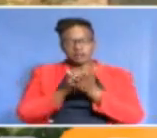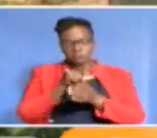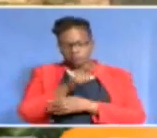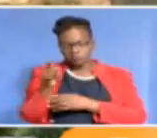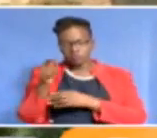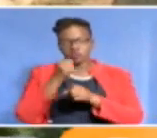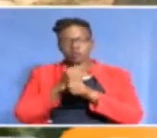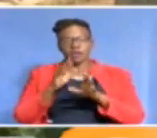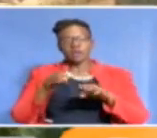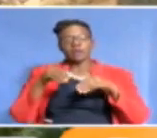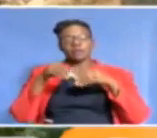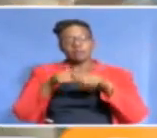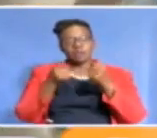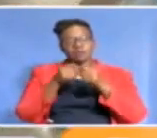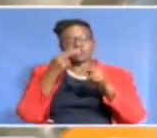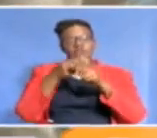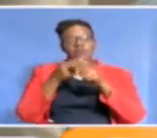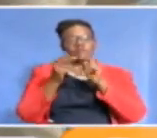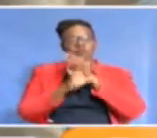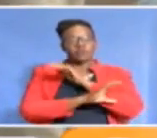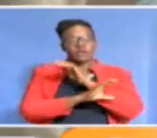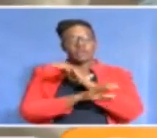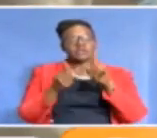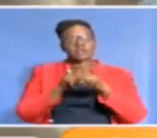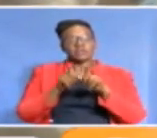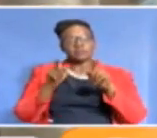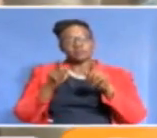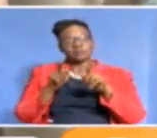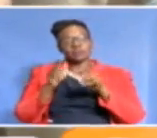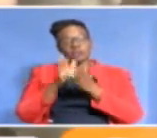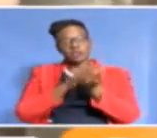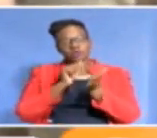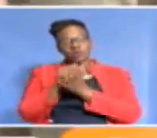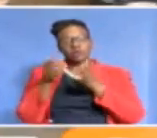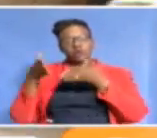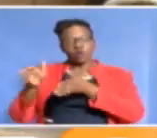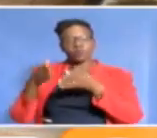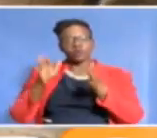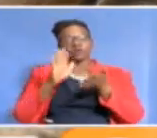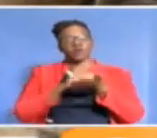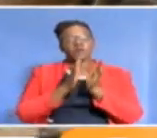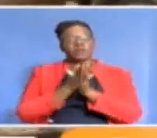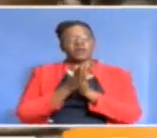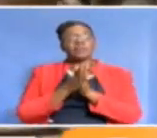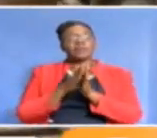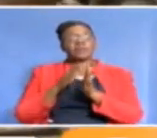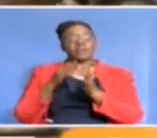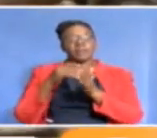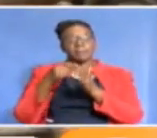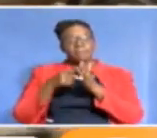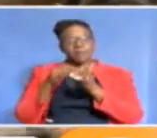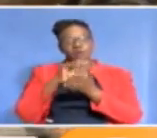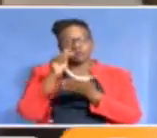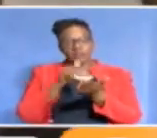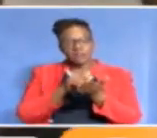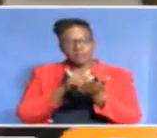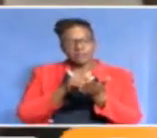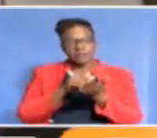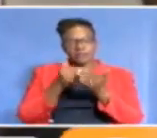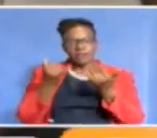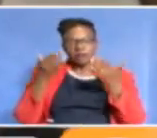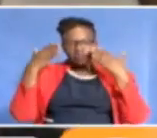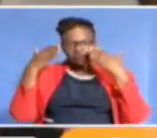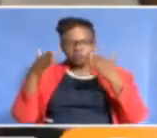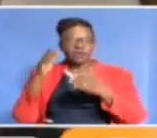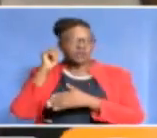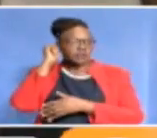a bad name, jeopardizing its chances of becoming a mineral center. The current focus is on Nandi County.